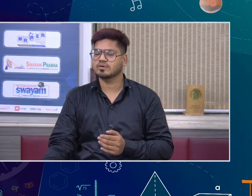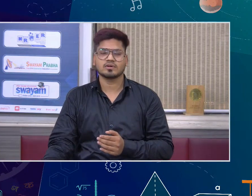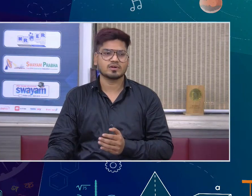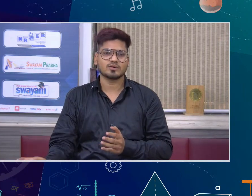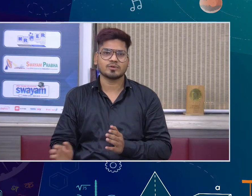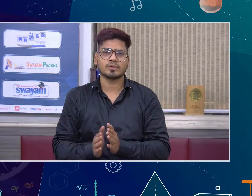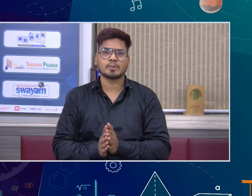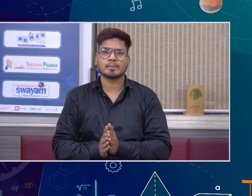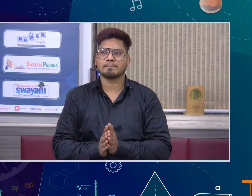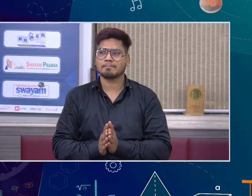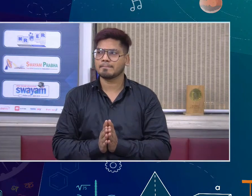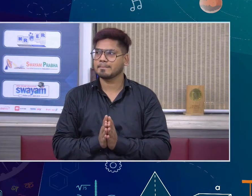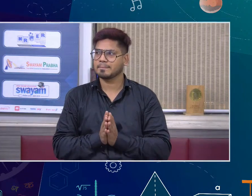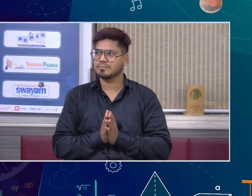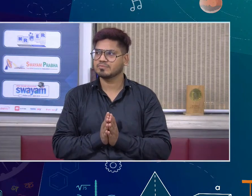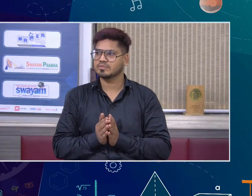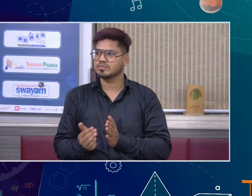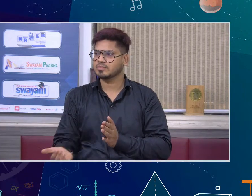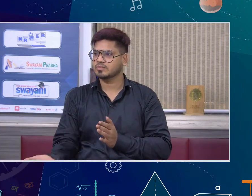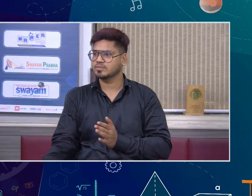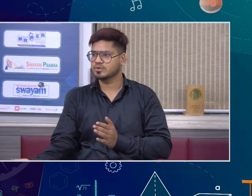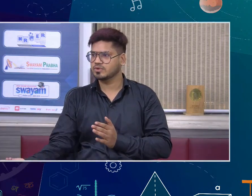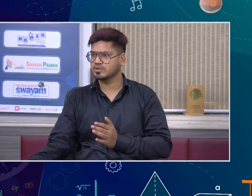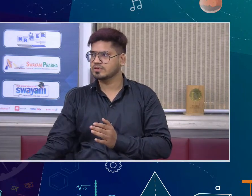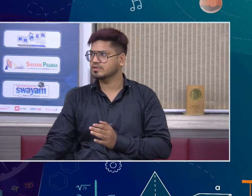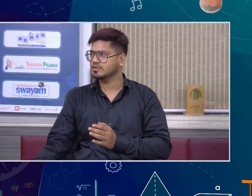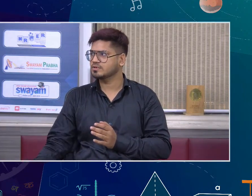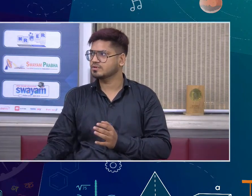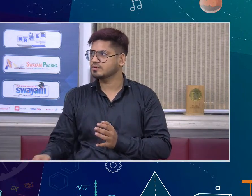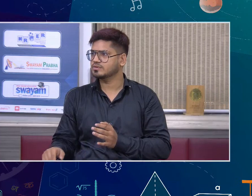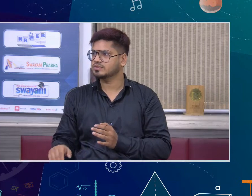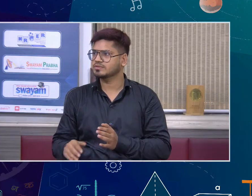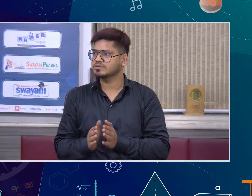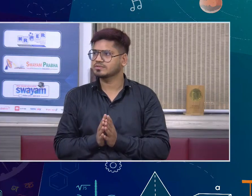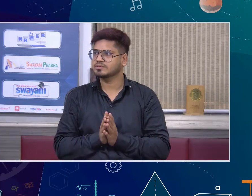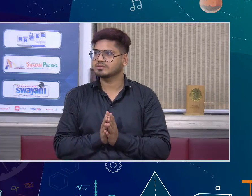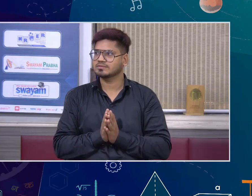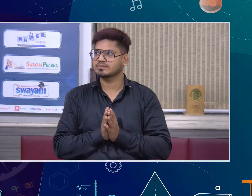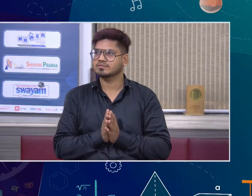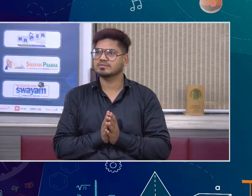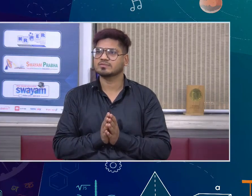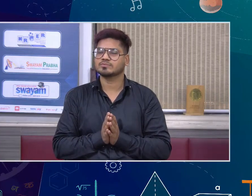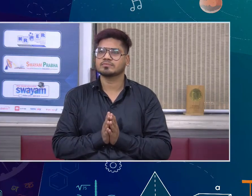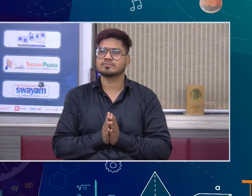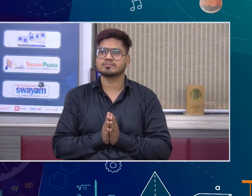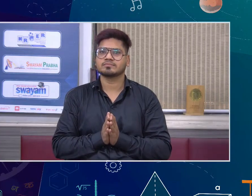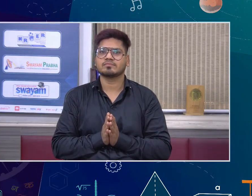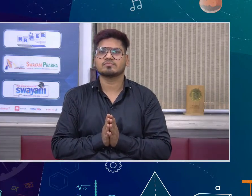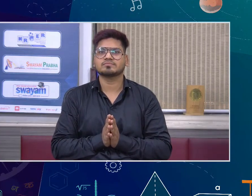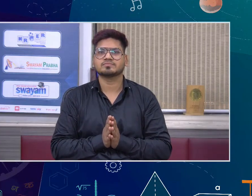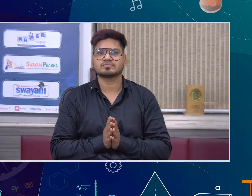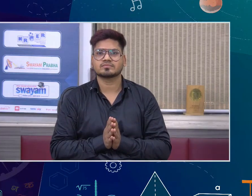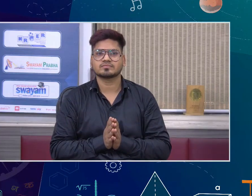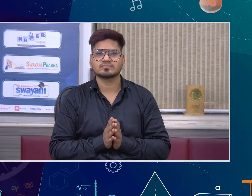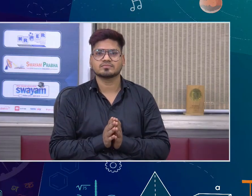we talk about the main protagonist here? What kind of a character is he?